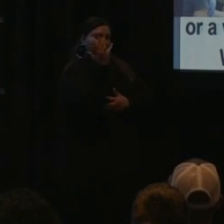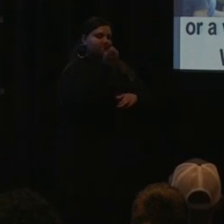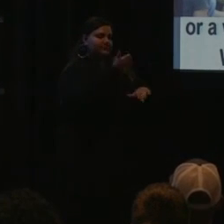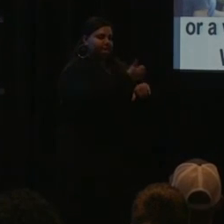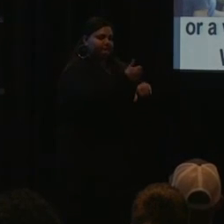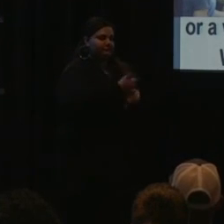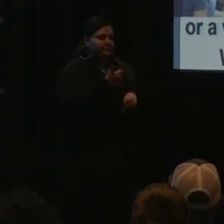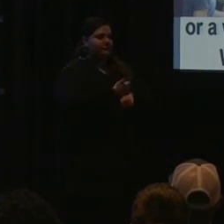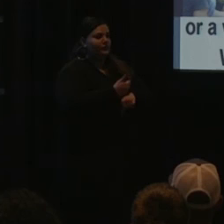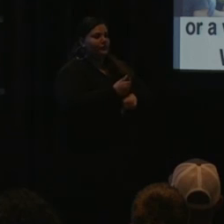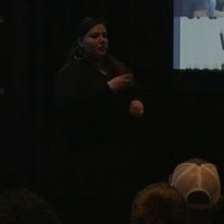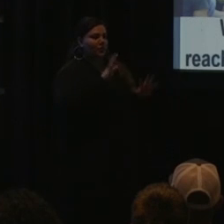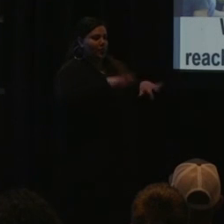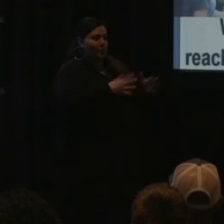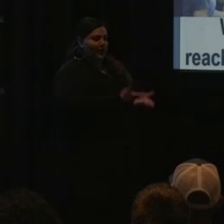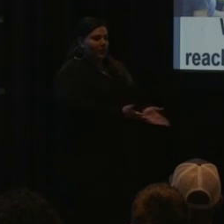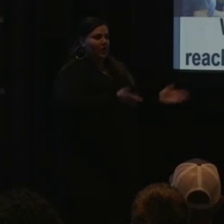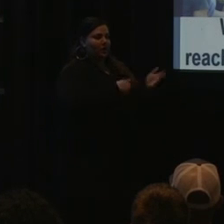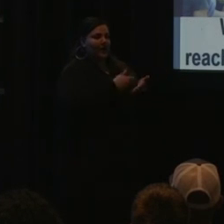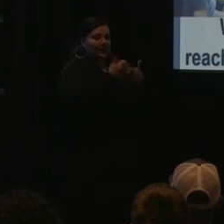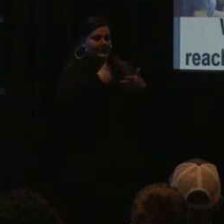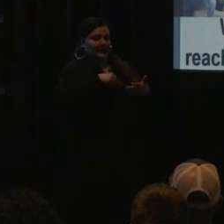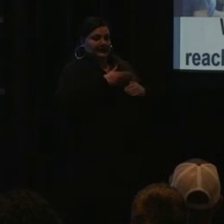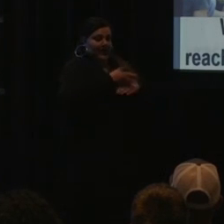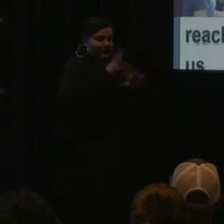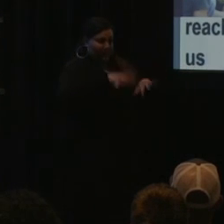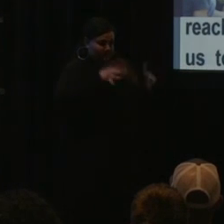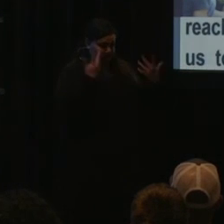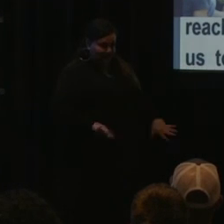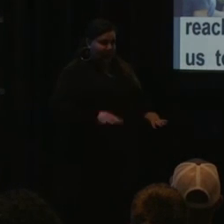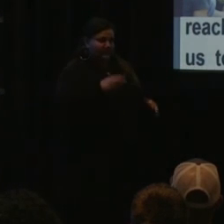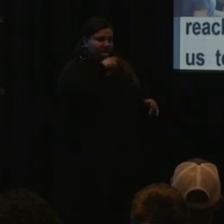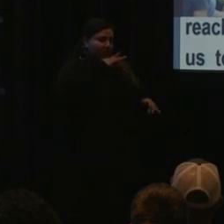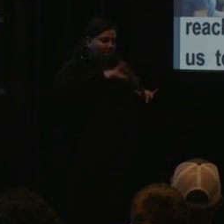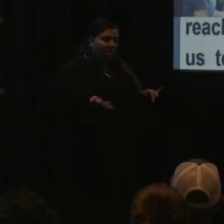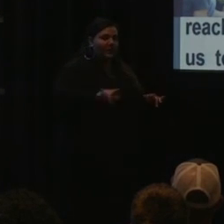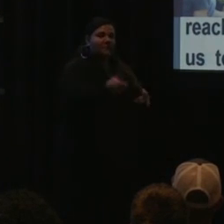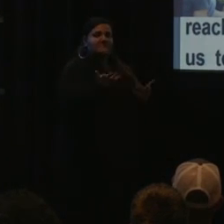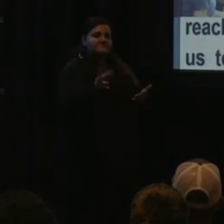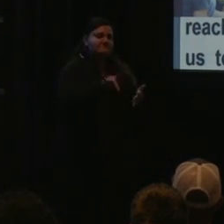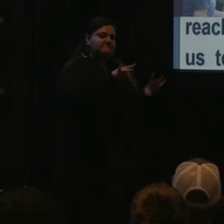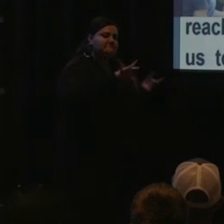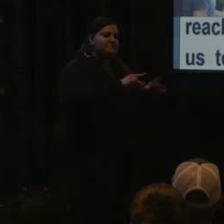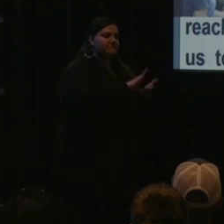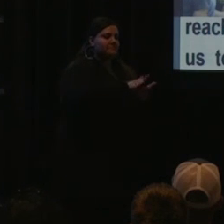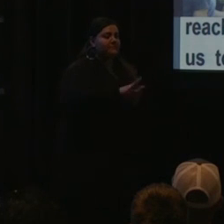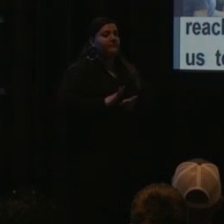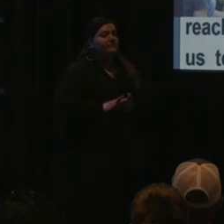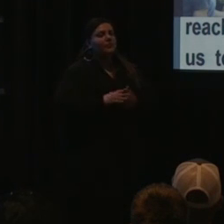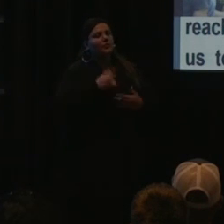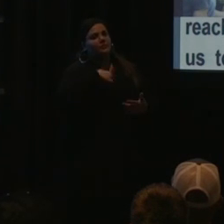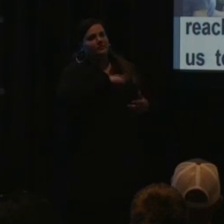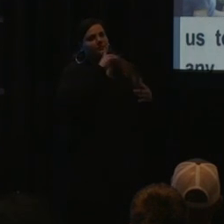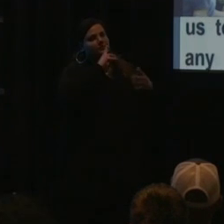native rain garden, or helping us to pick up trash after a rain event, we appreciate any effort that you put